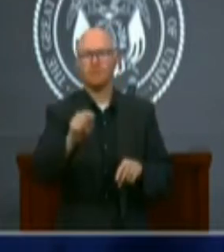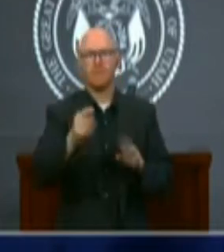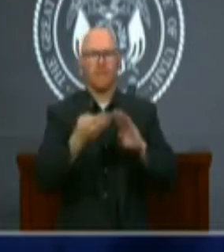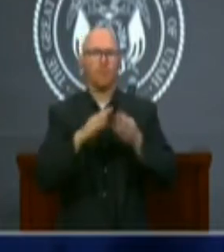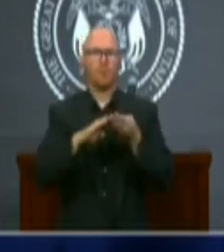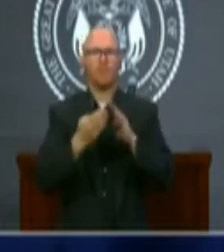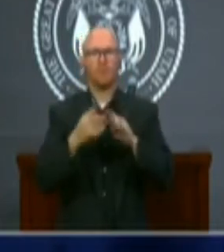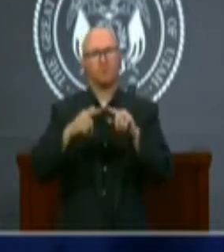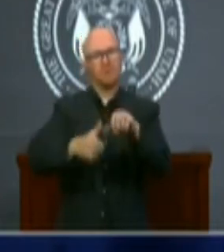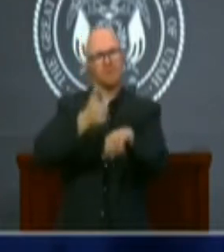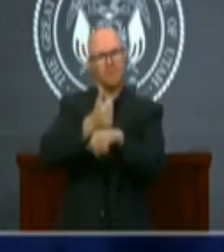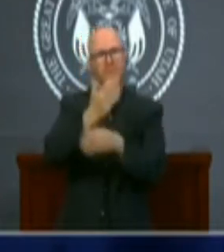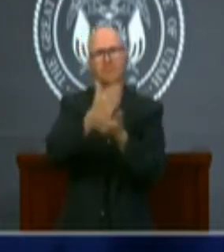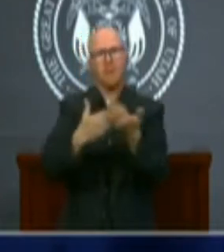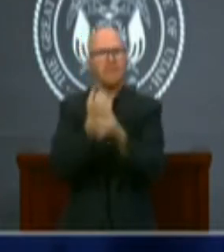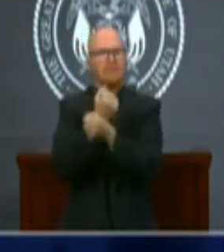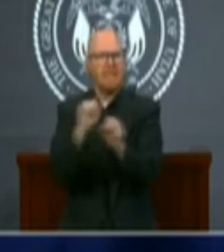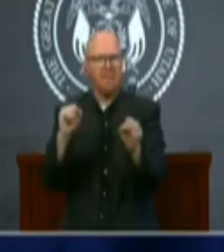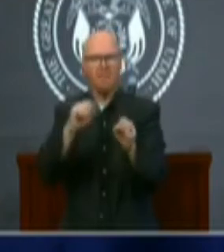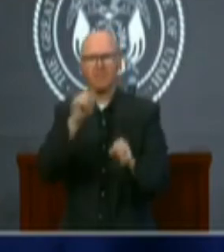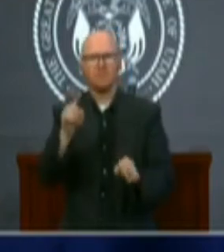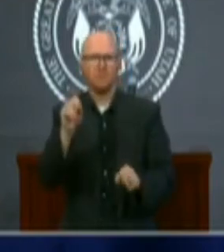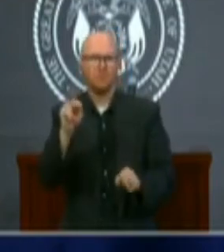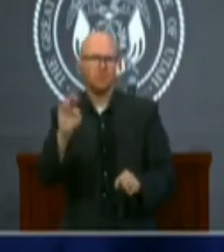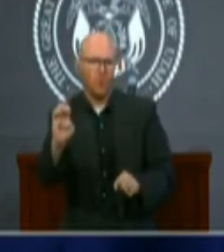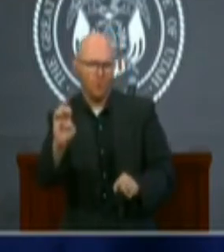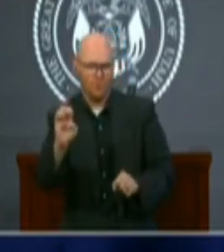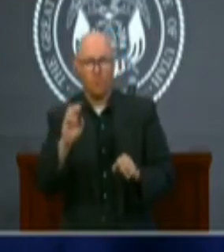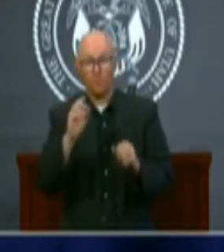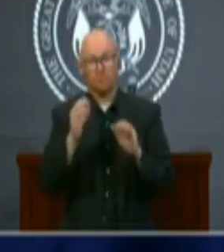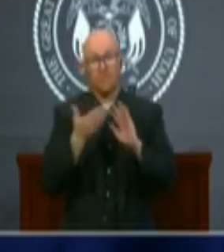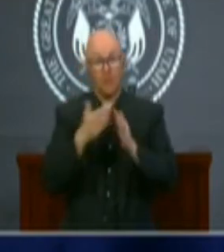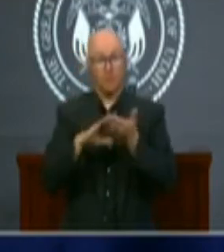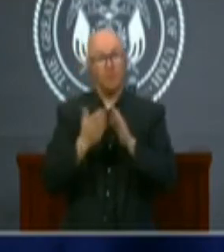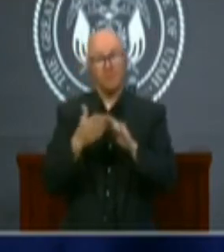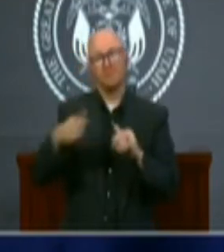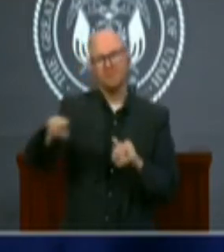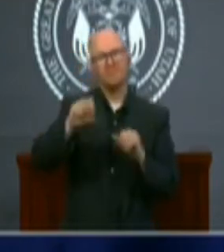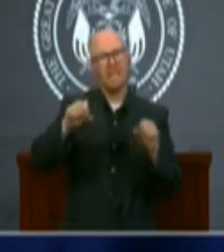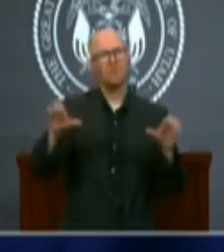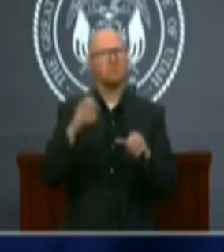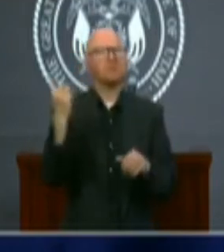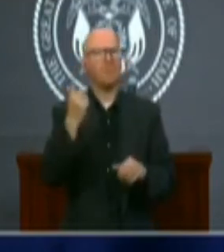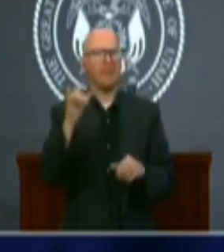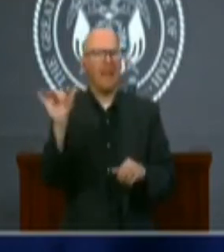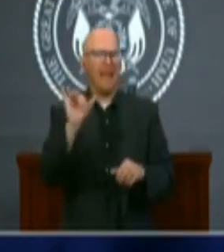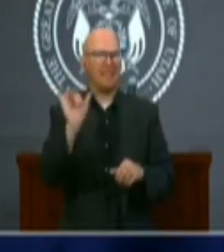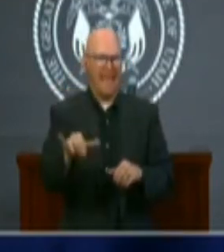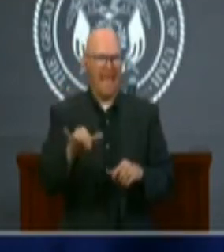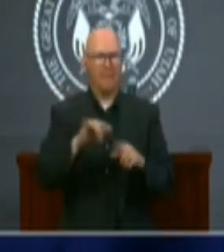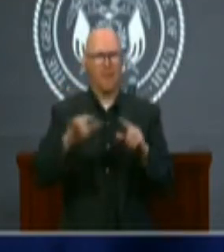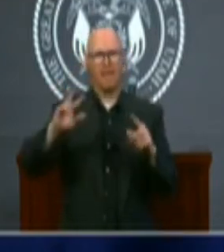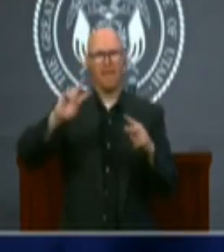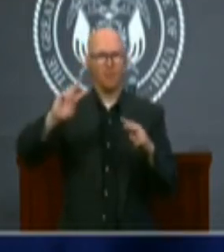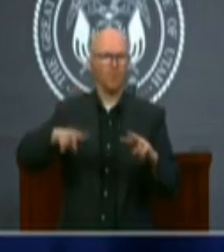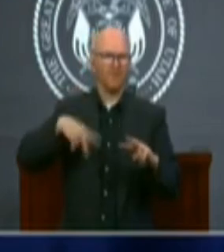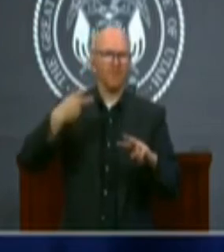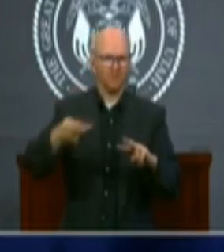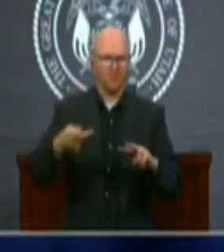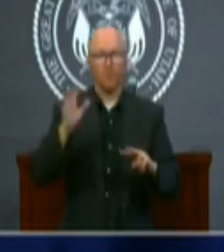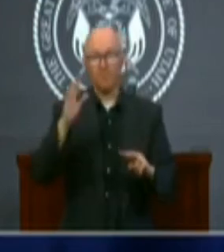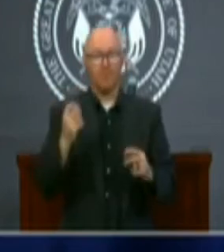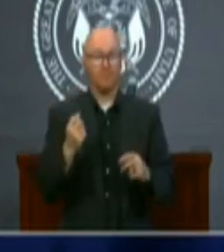safe zones where they want to have fireworks allowed. Now, communities can do a version of that, but in the reverse. In this case,